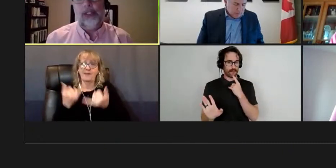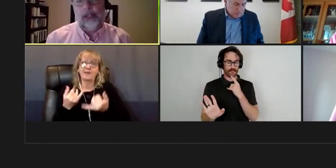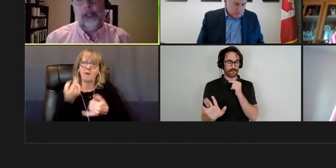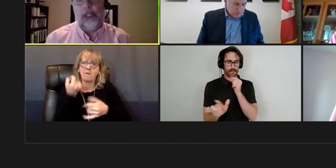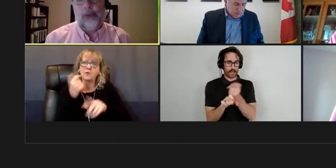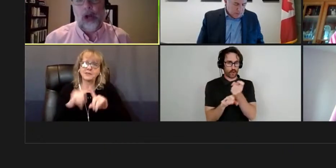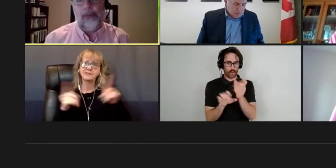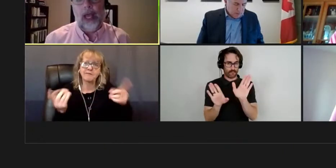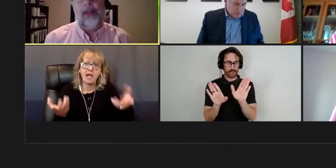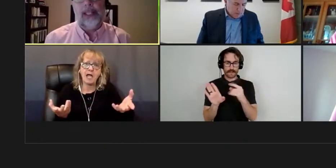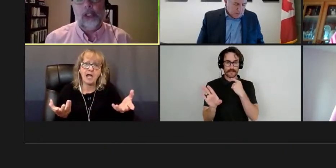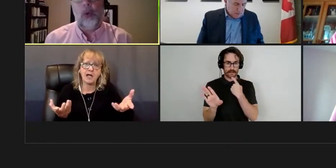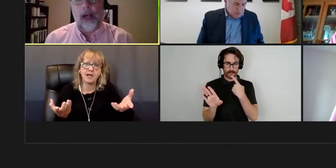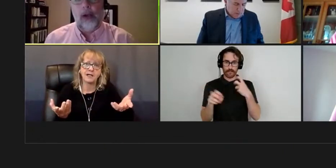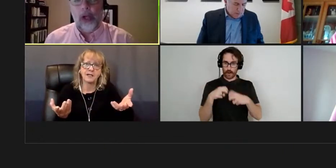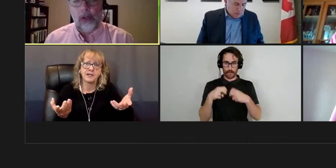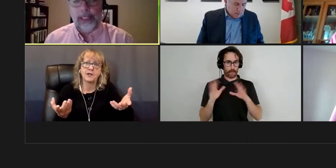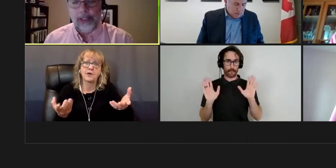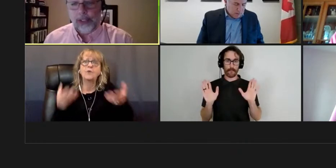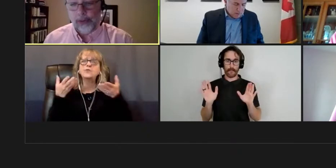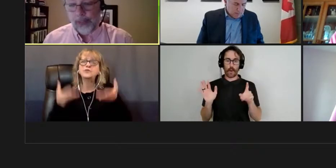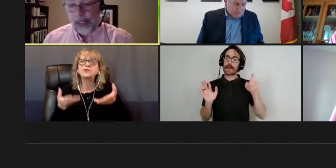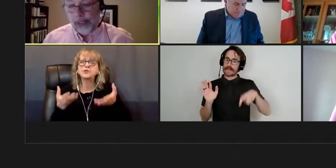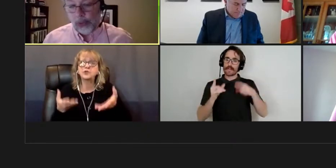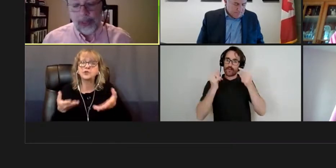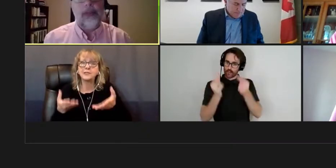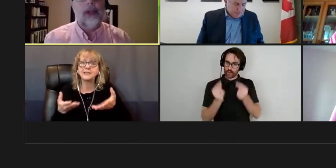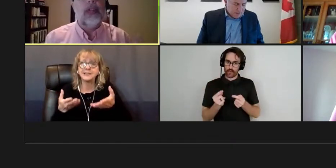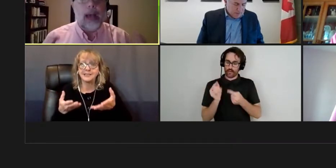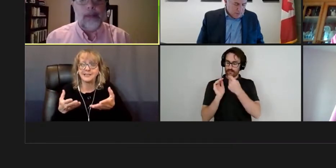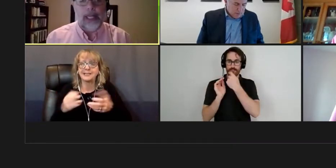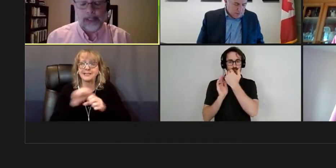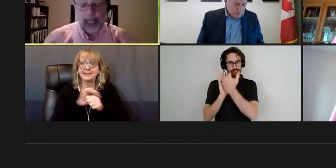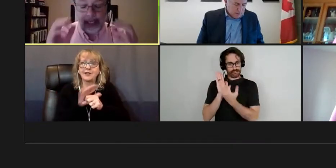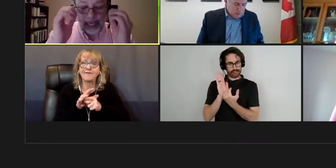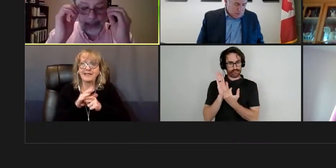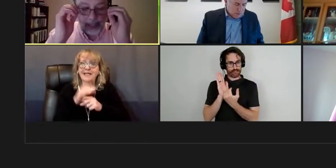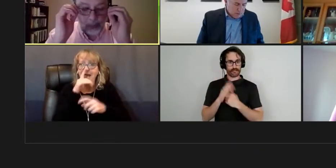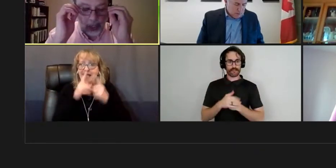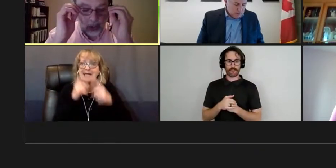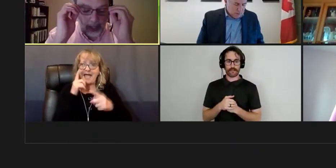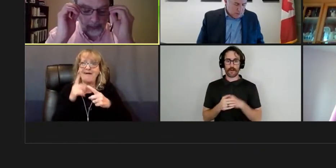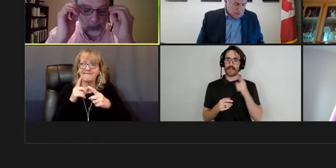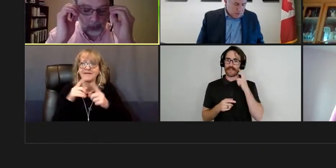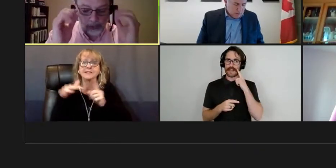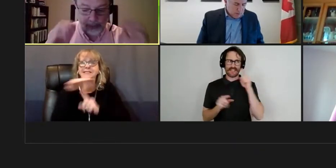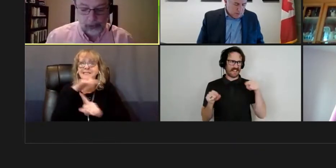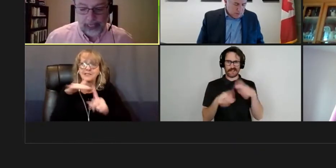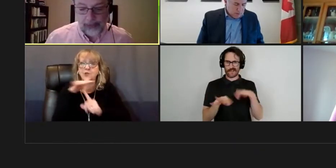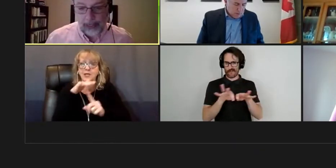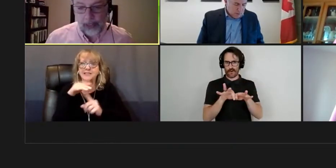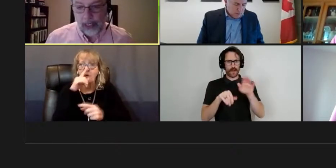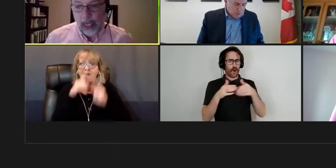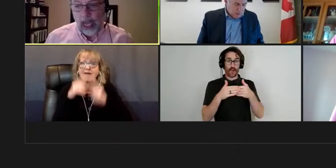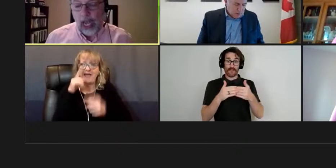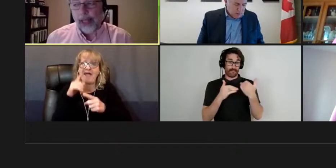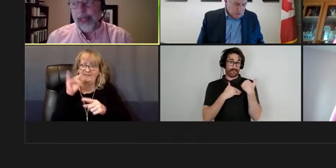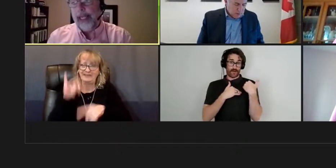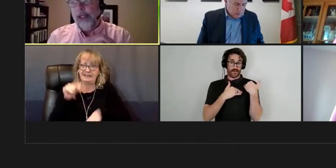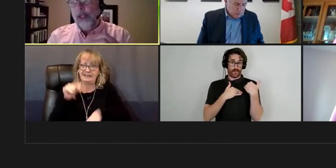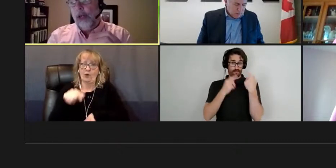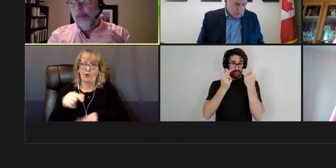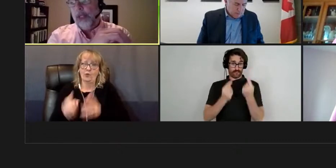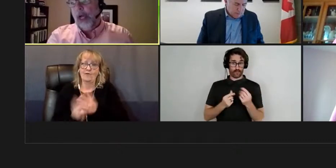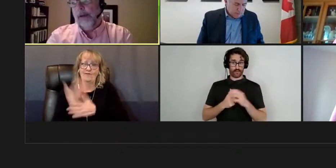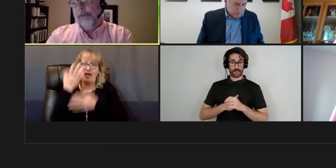have a serious problem now, and this is what we all need to do. So I think there's that piece. And I think we all have a role to play there. I think